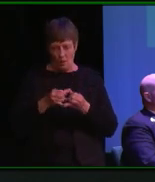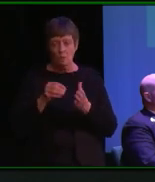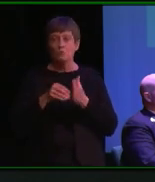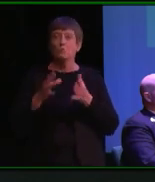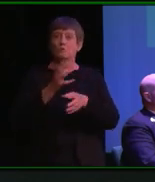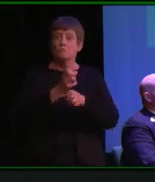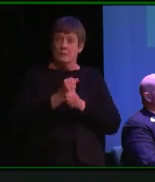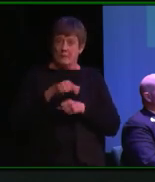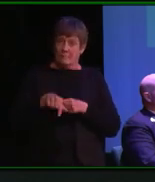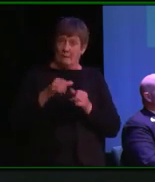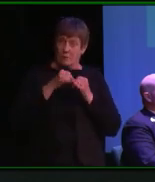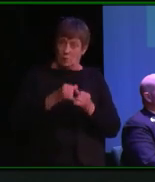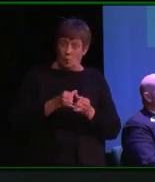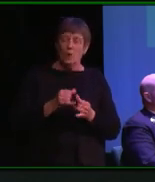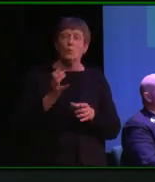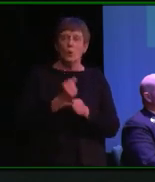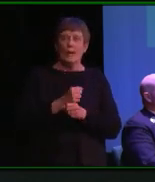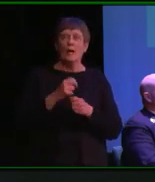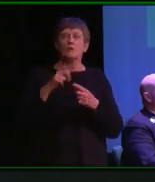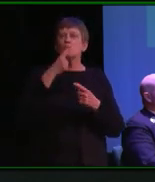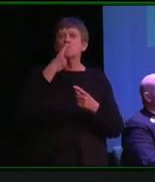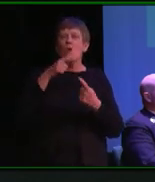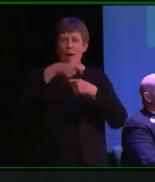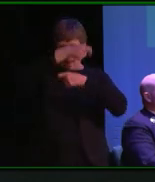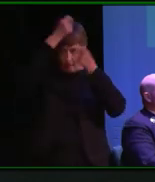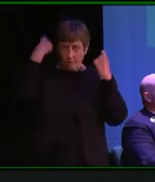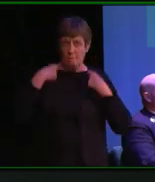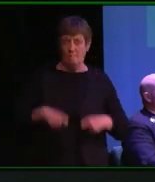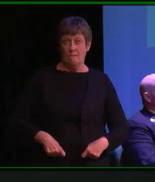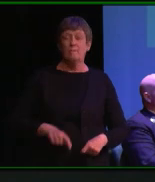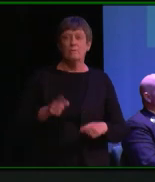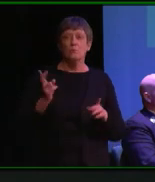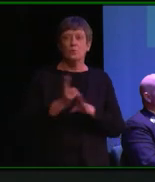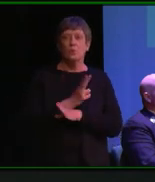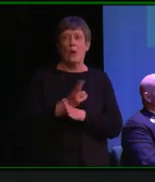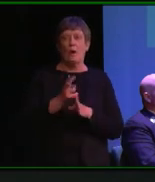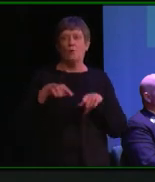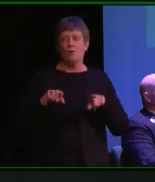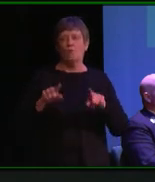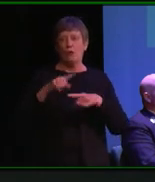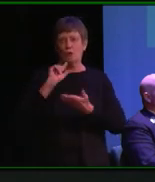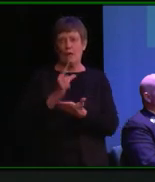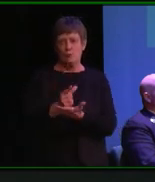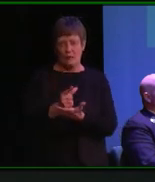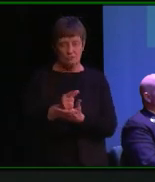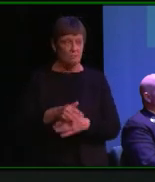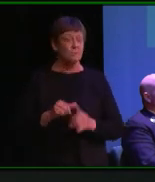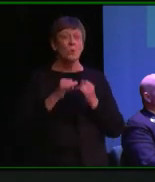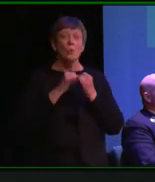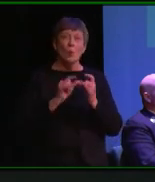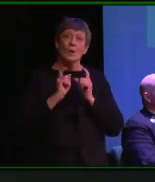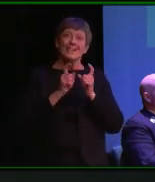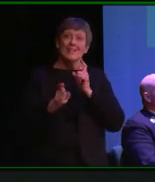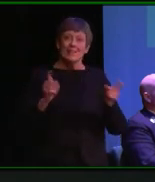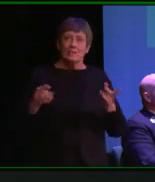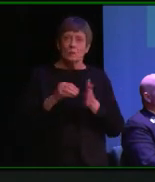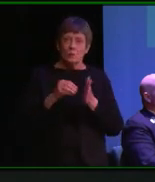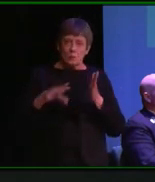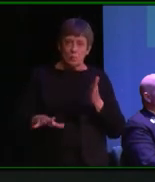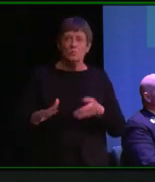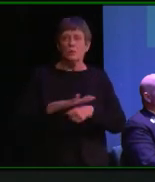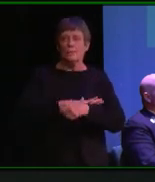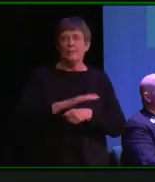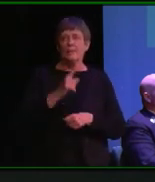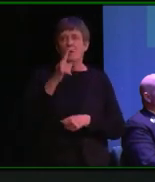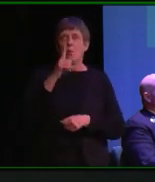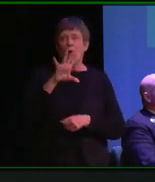this award will be getting the red cord to wear at graduation. The award is given to individual students who have completed at